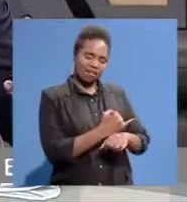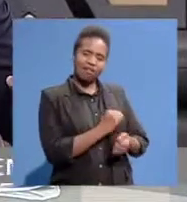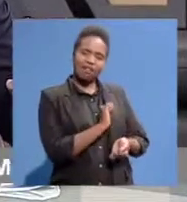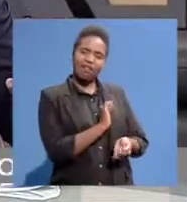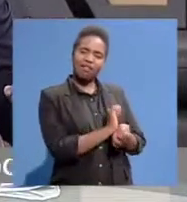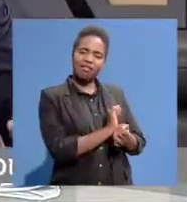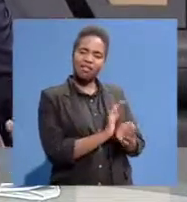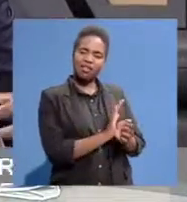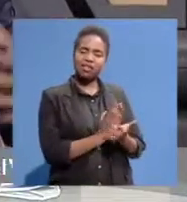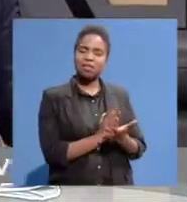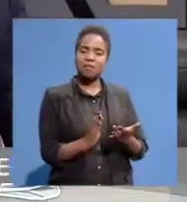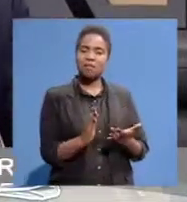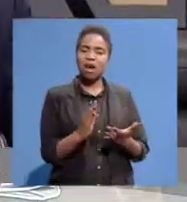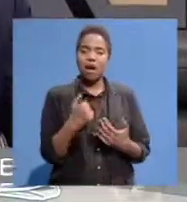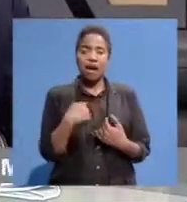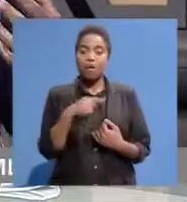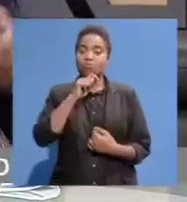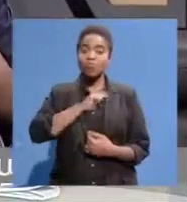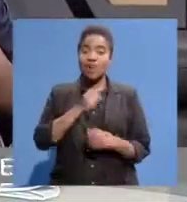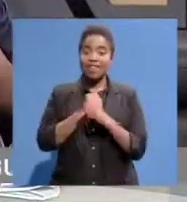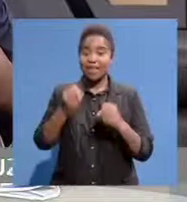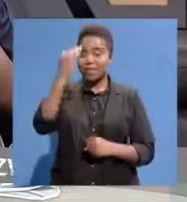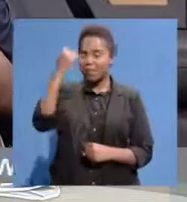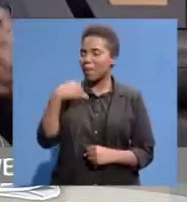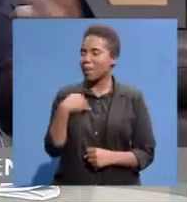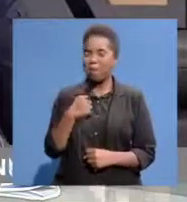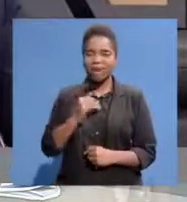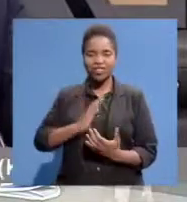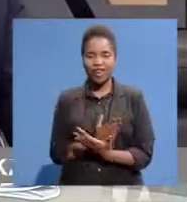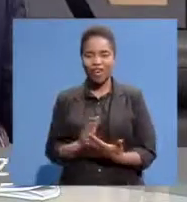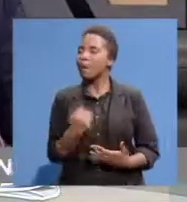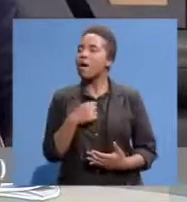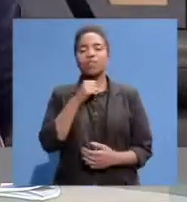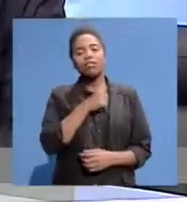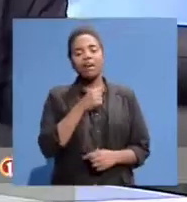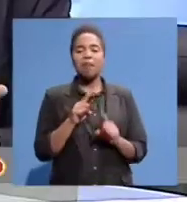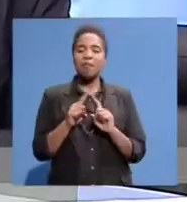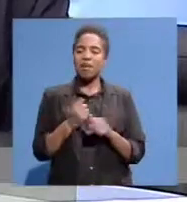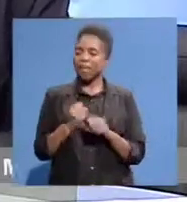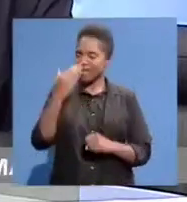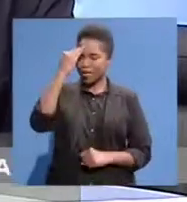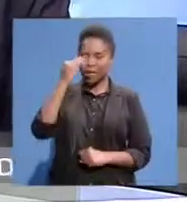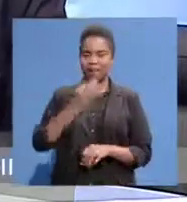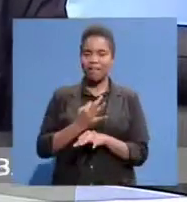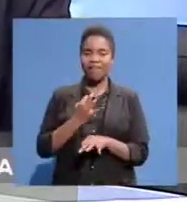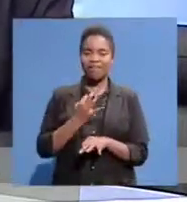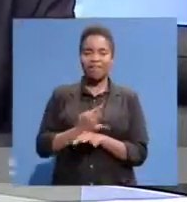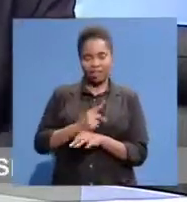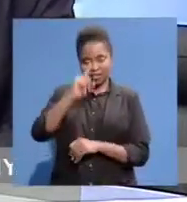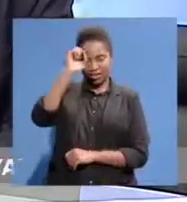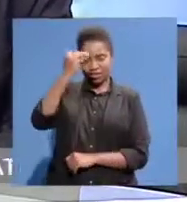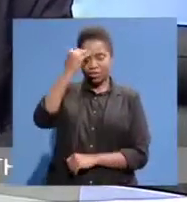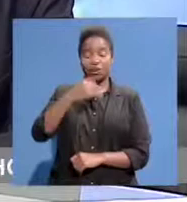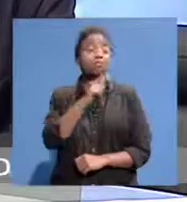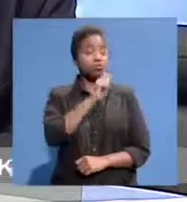nabaculi abathi yazi bengazi ukuthi utata ubeyazi ingoma yami bengiyicula? You know, yeah, that's actually a very